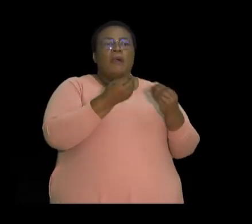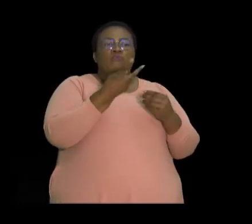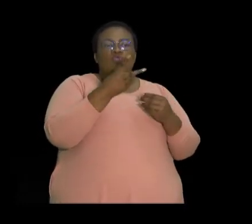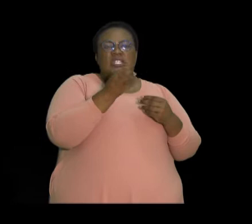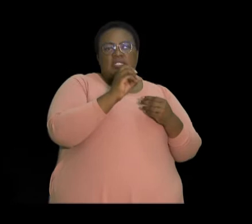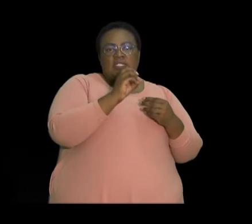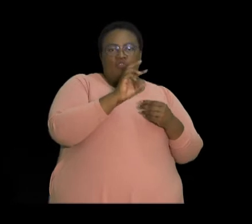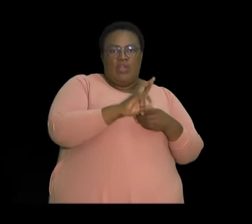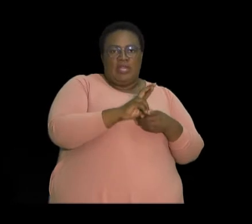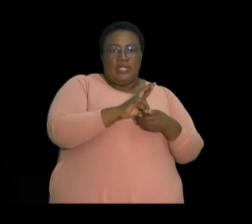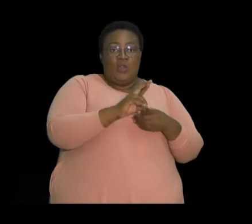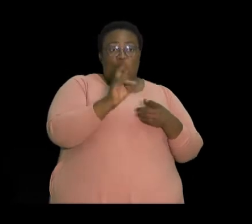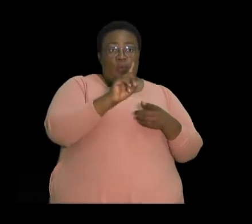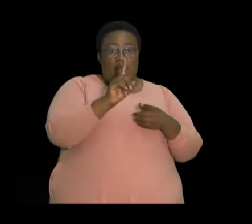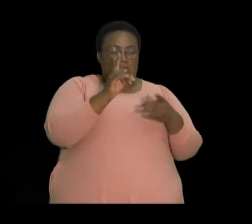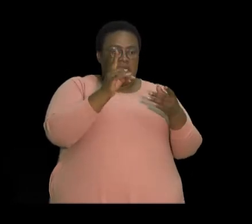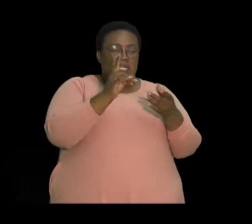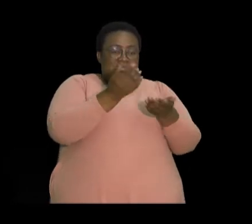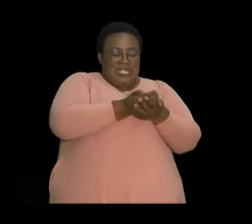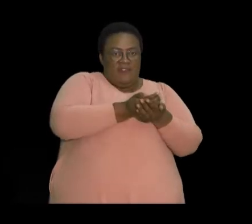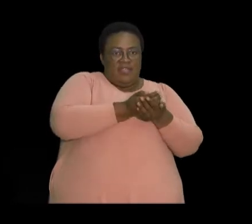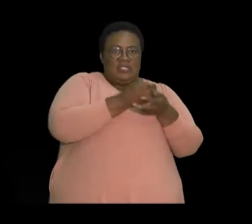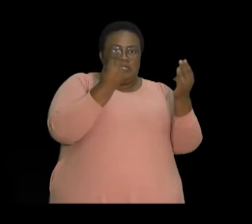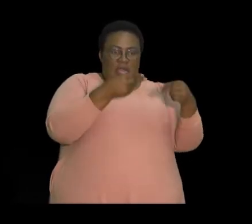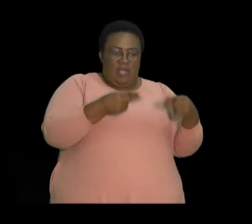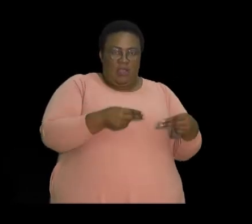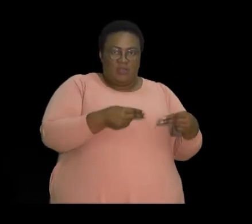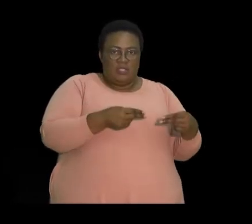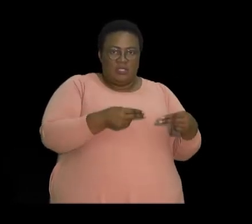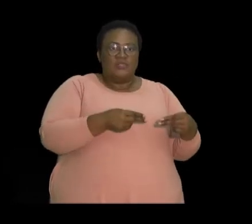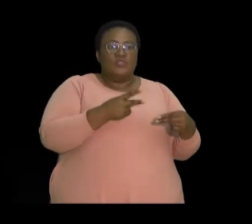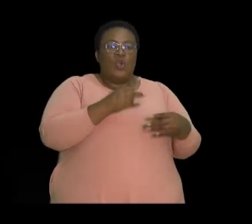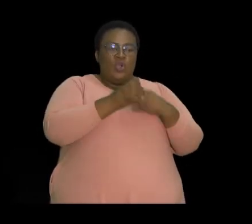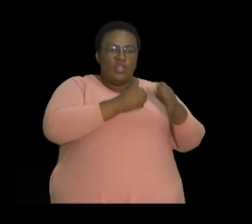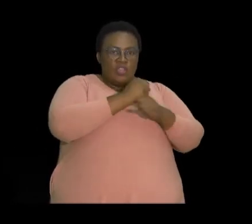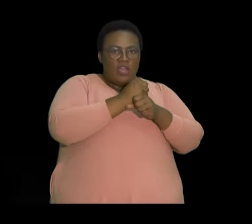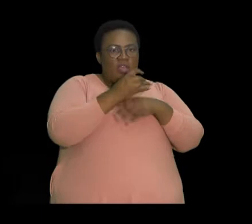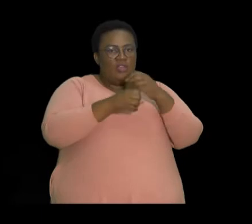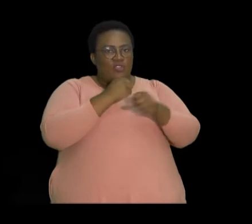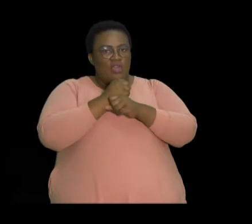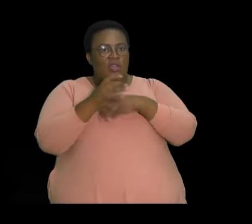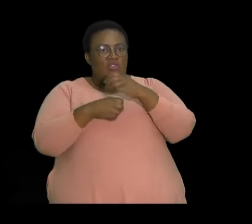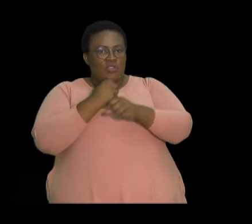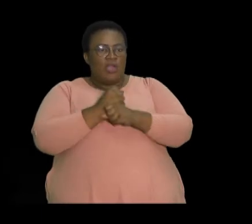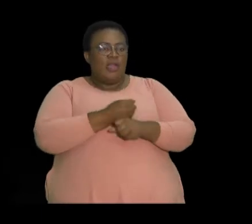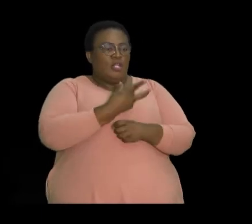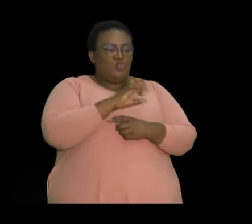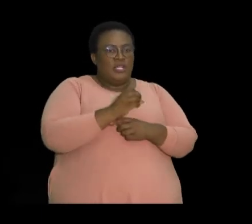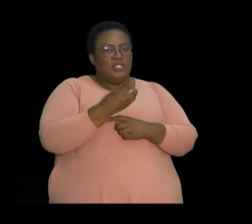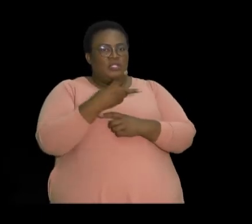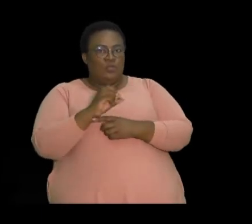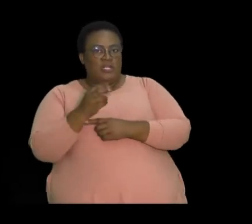your savings account, you will be getting 20 rands each and every year. Because remember, simple growth is about